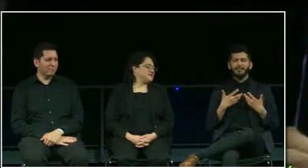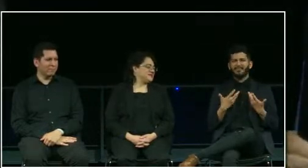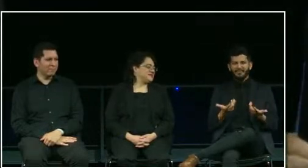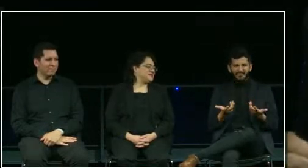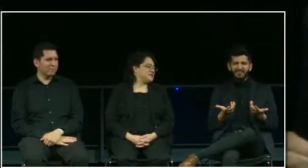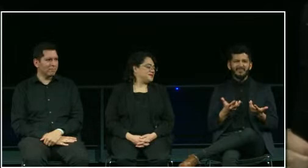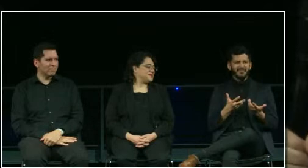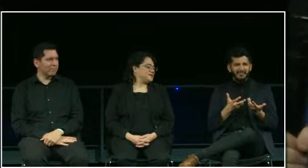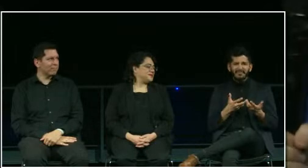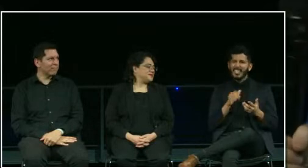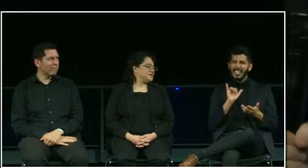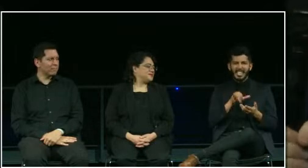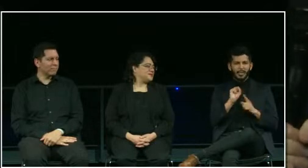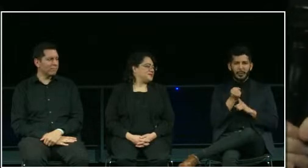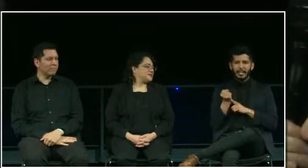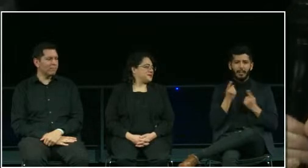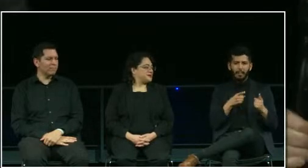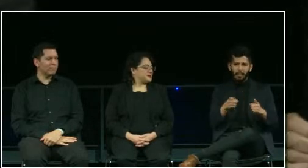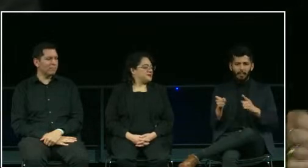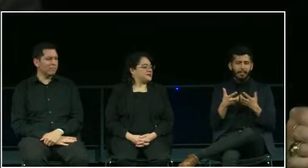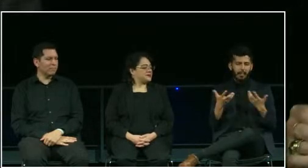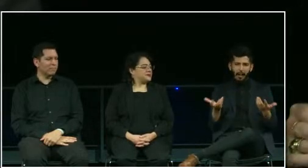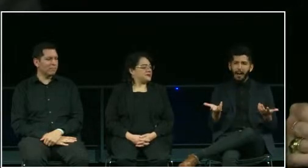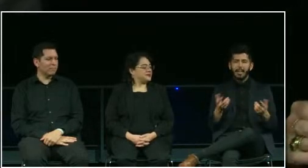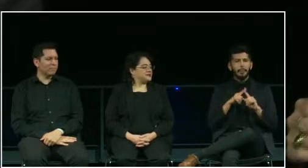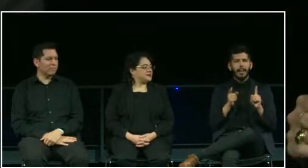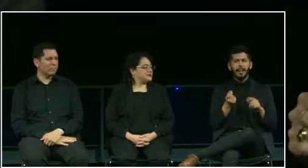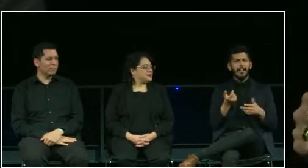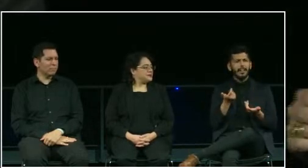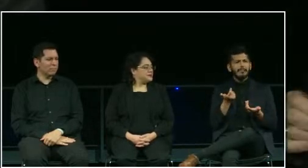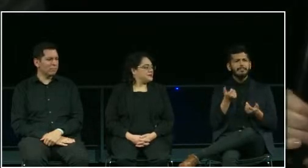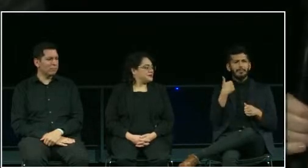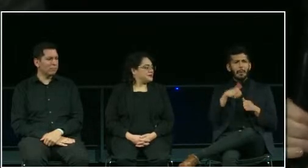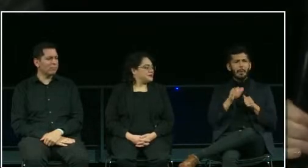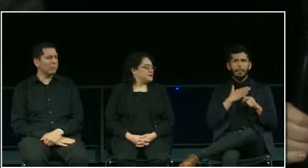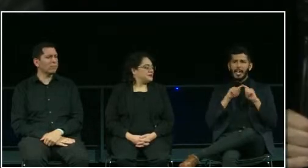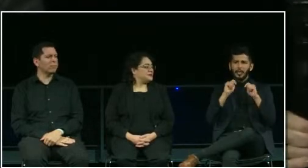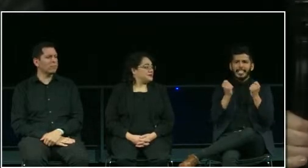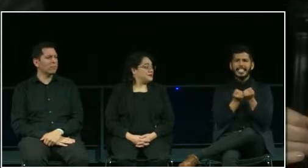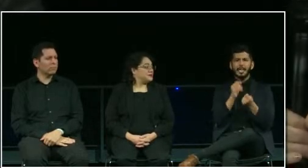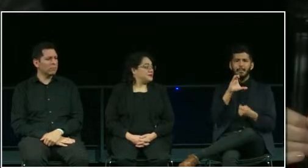I actually have to say that our crew was so, I think we were so grateful for